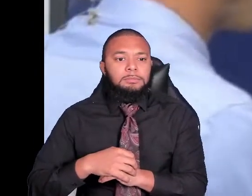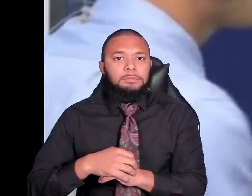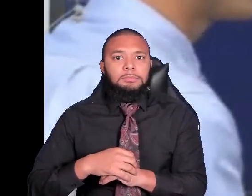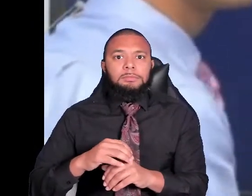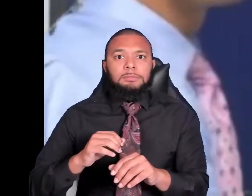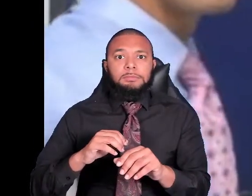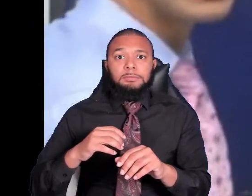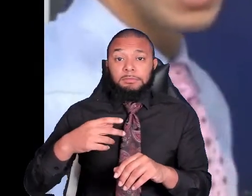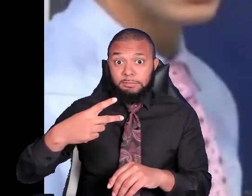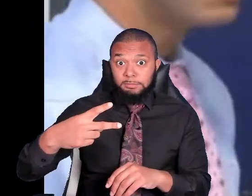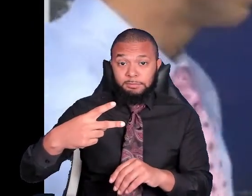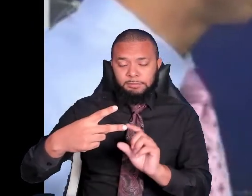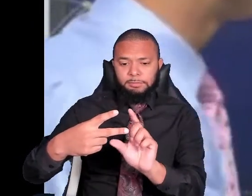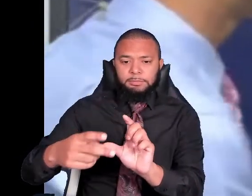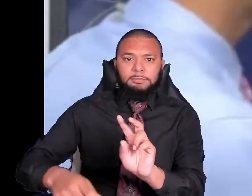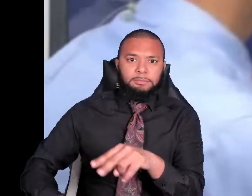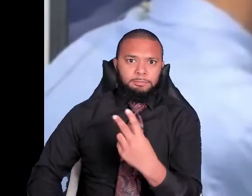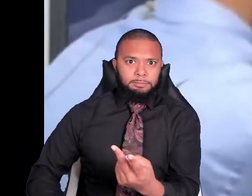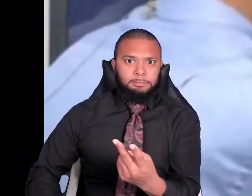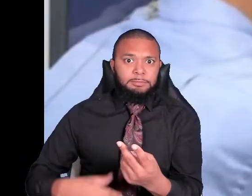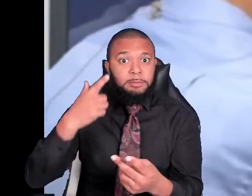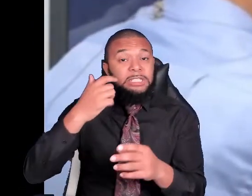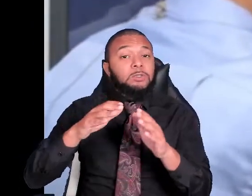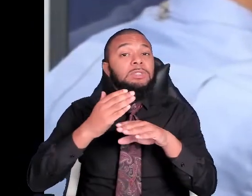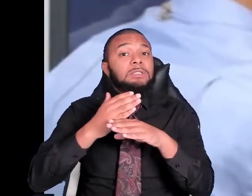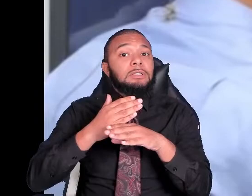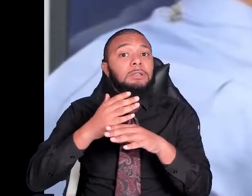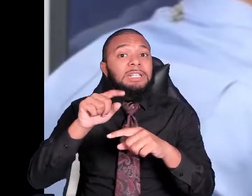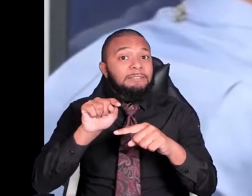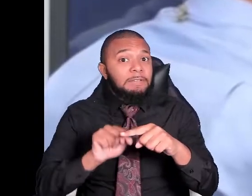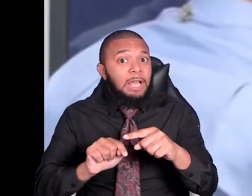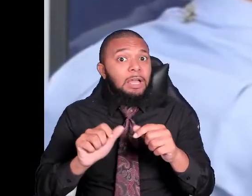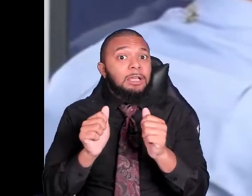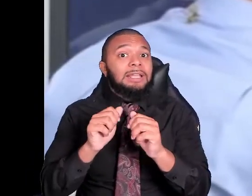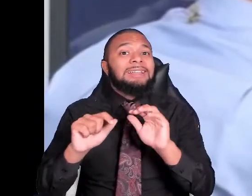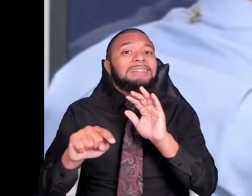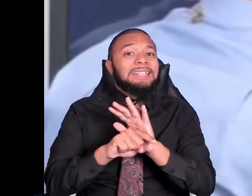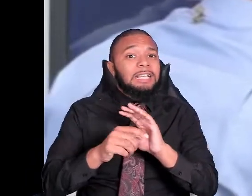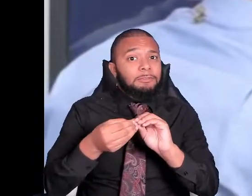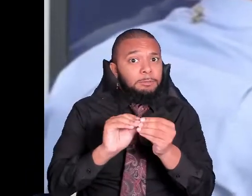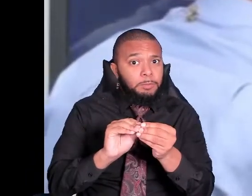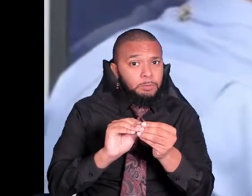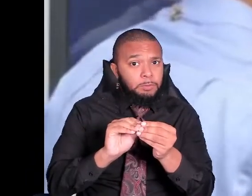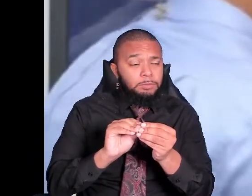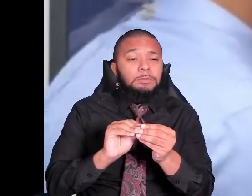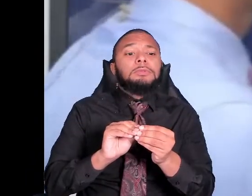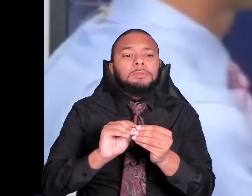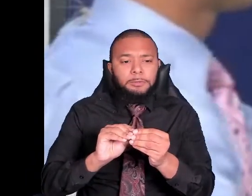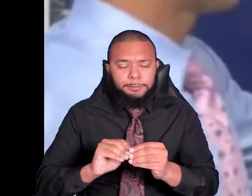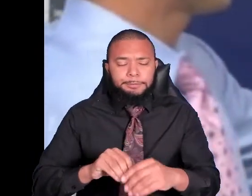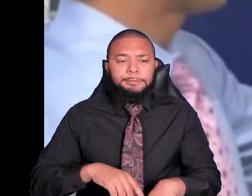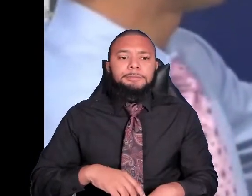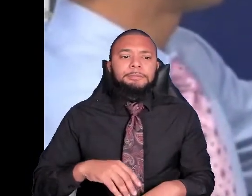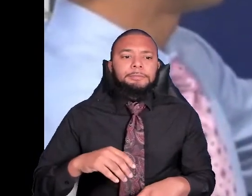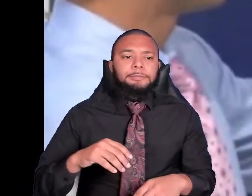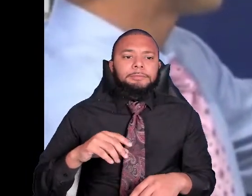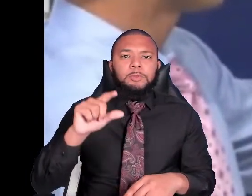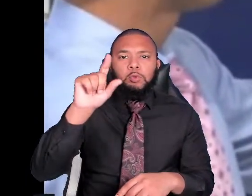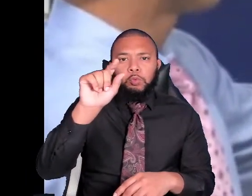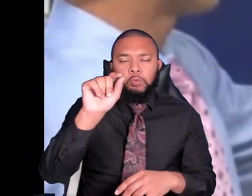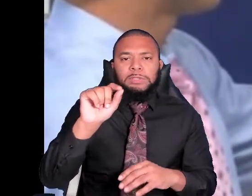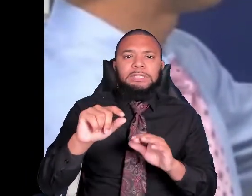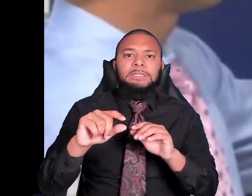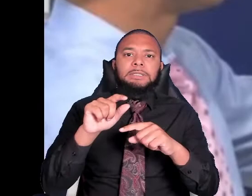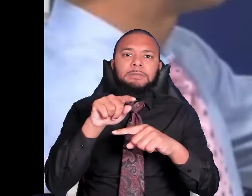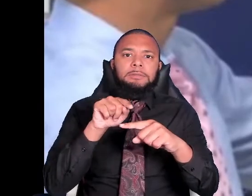we divided by a negative number. 20 divided by negative 10 is negative 2. And